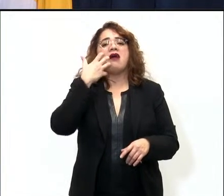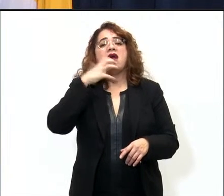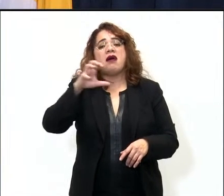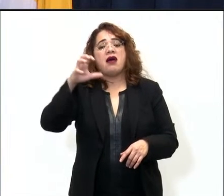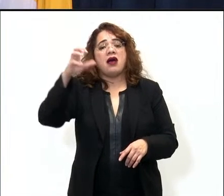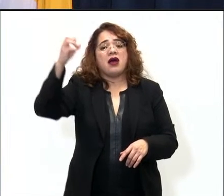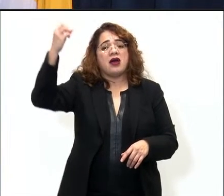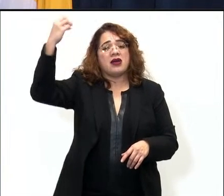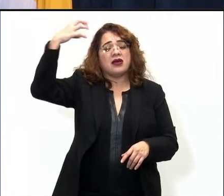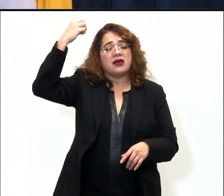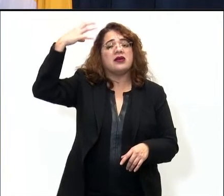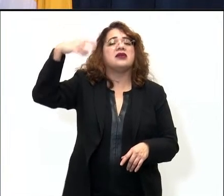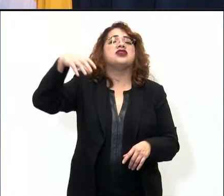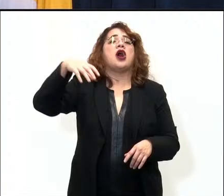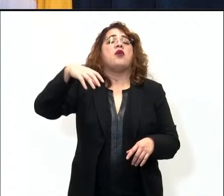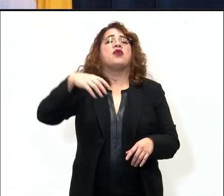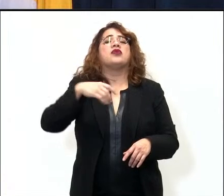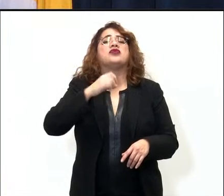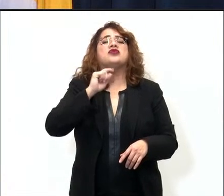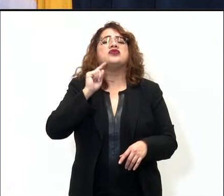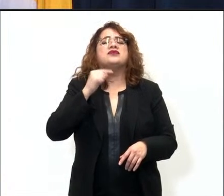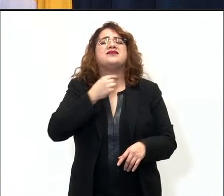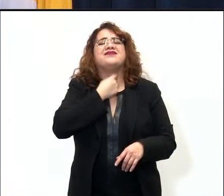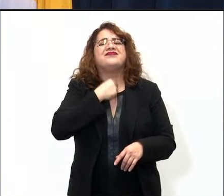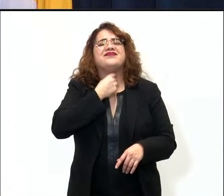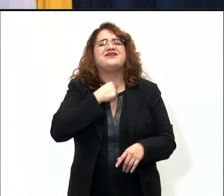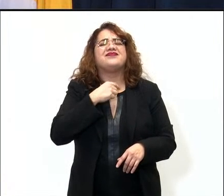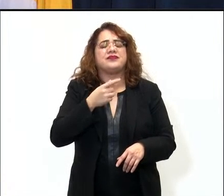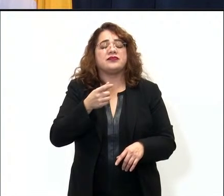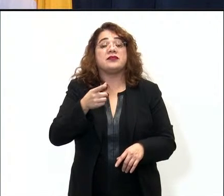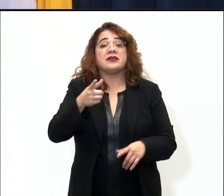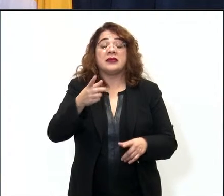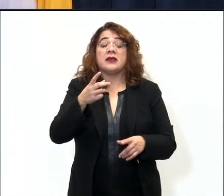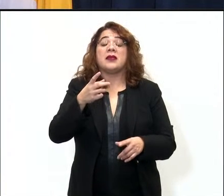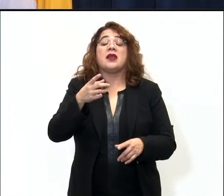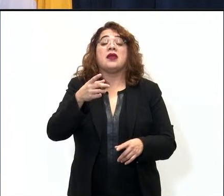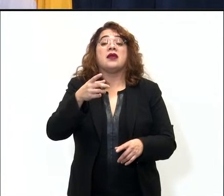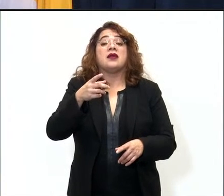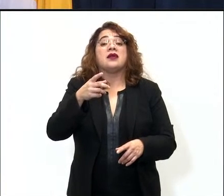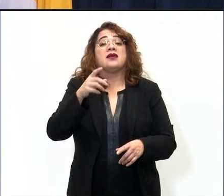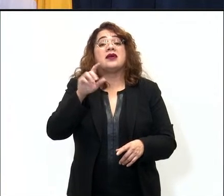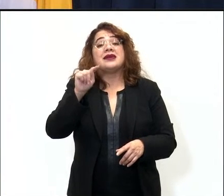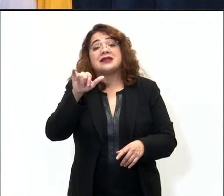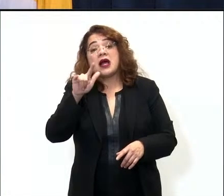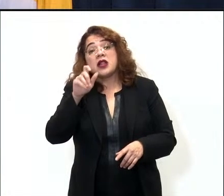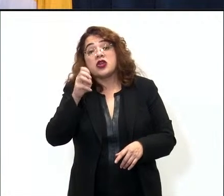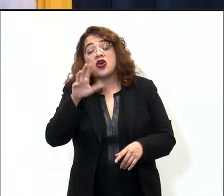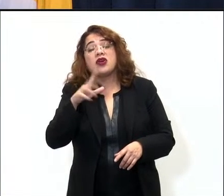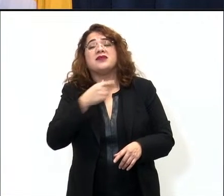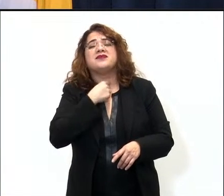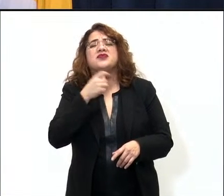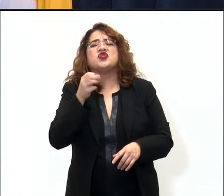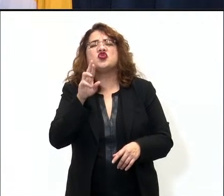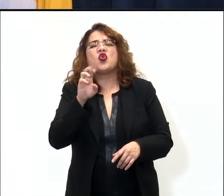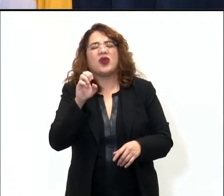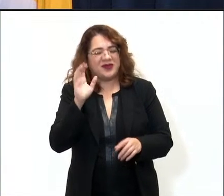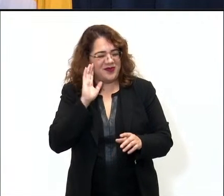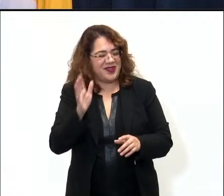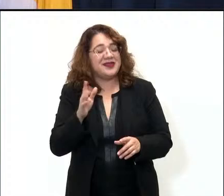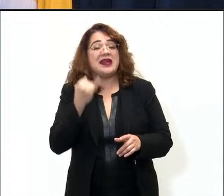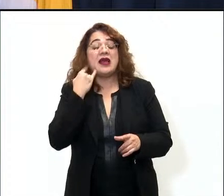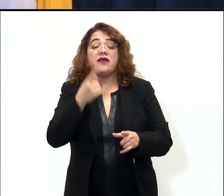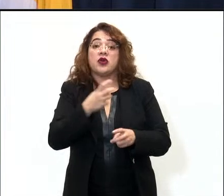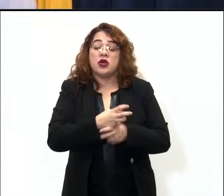throat. But remember, if you're having trouble breathing, that is a medical emergency, and we ask you to make sure that you seek a medical care in that